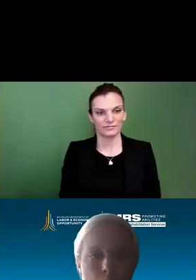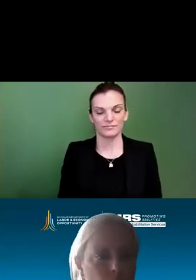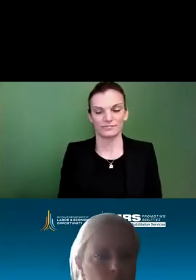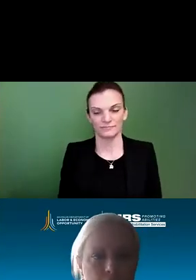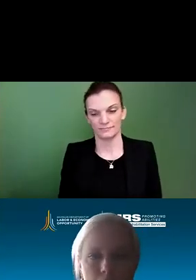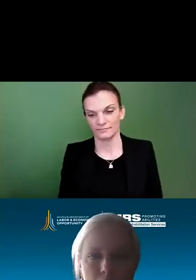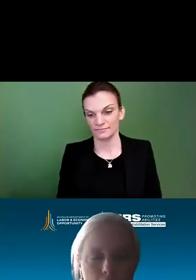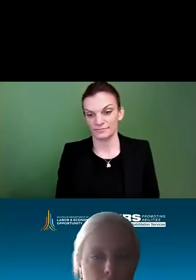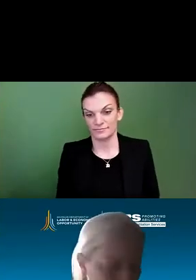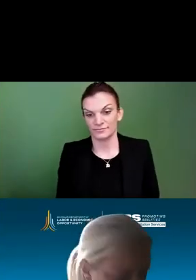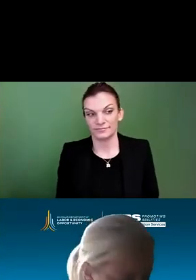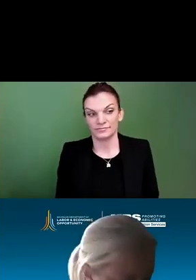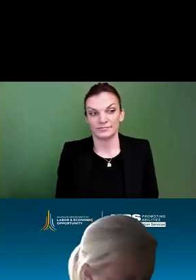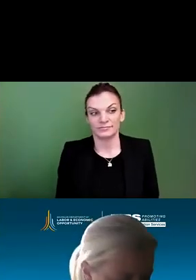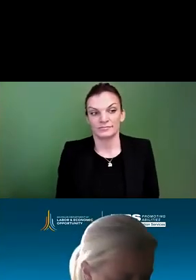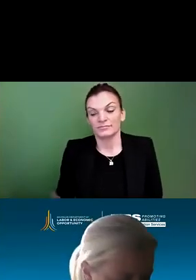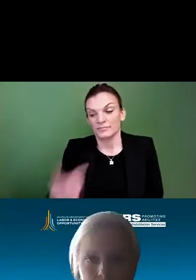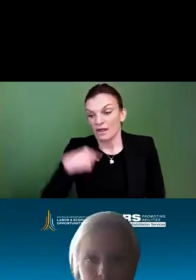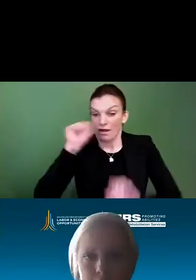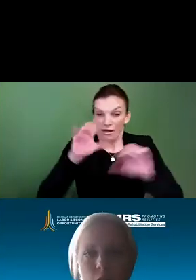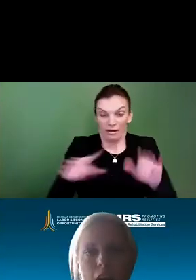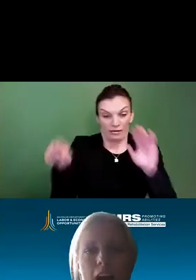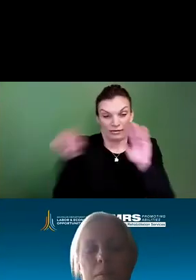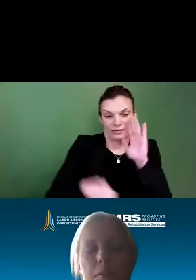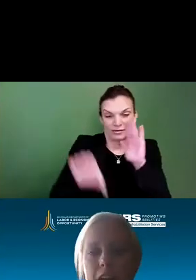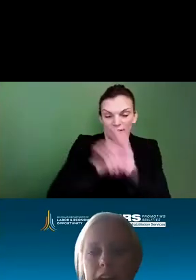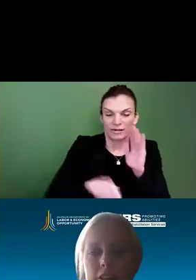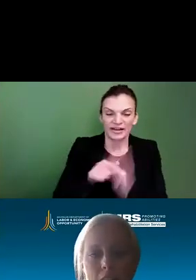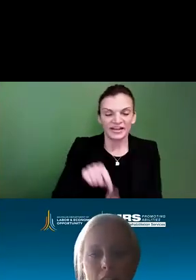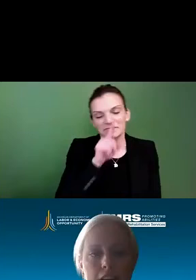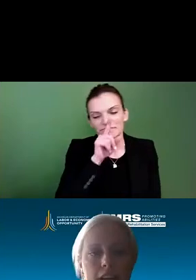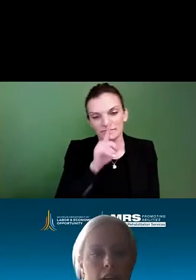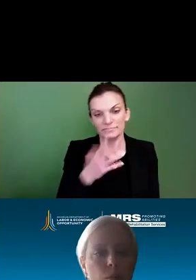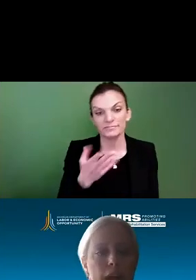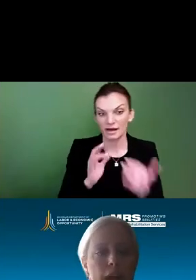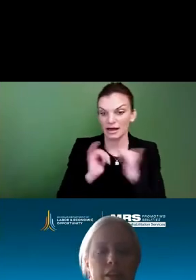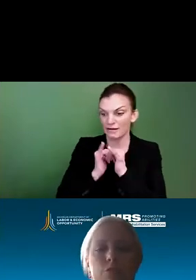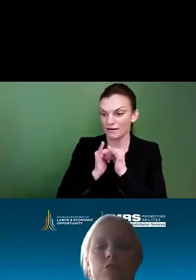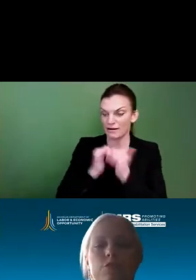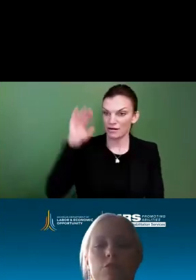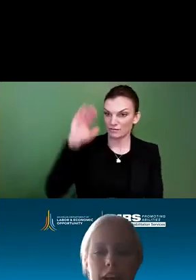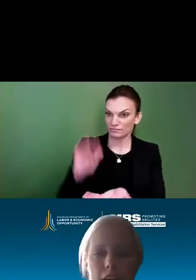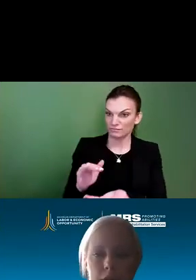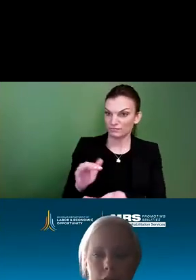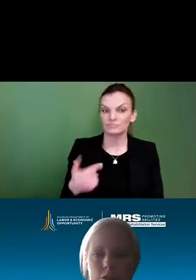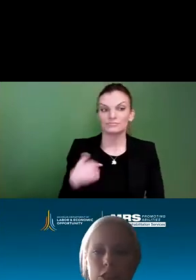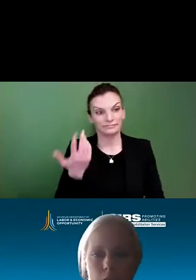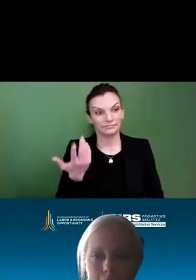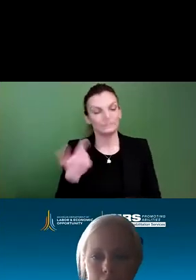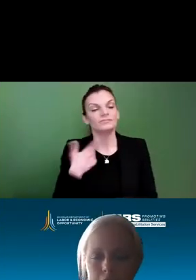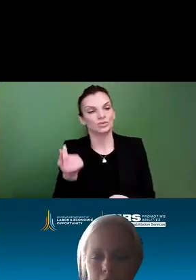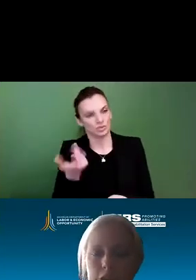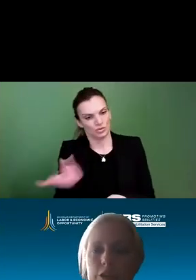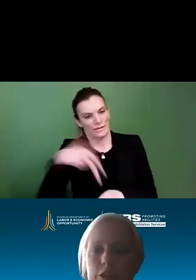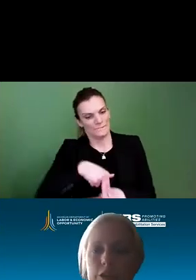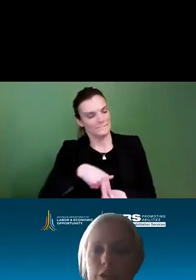But we don't want to talk about all, doom and gloom here. So on the brighter side, when you do get up and you do stretch